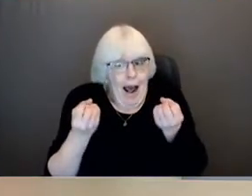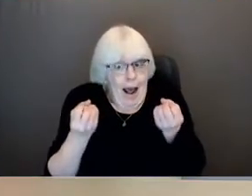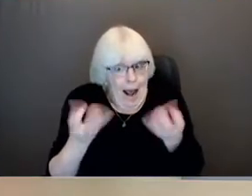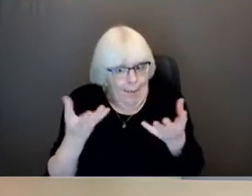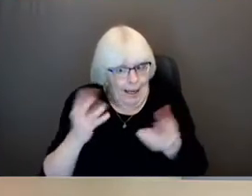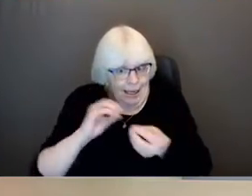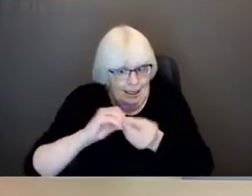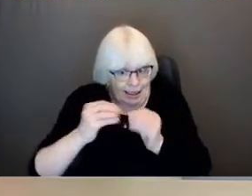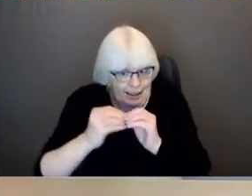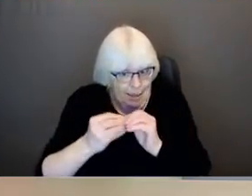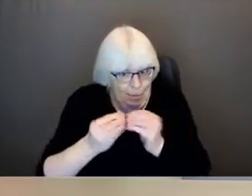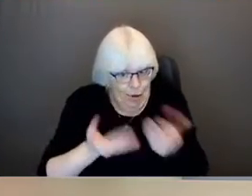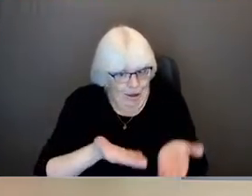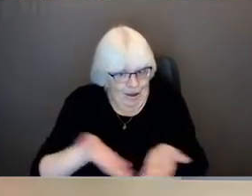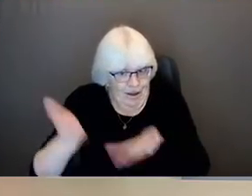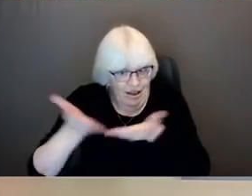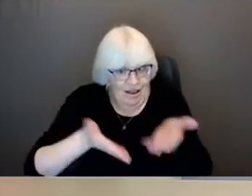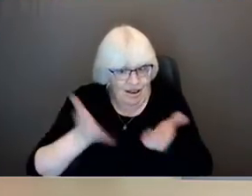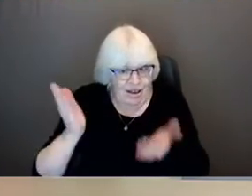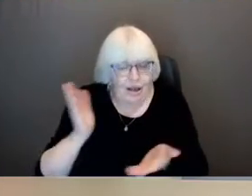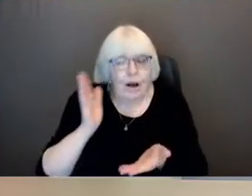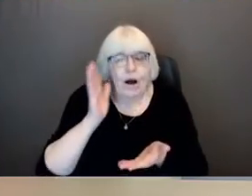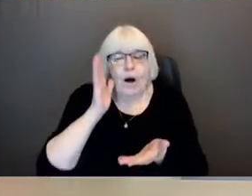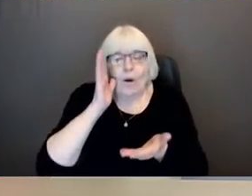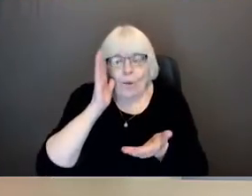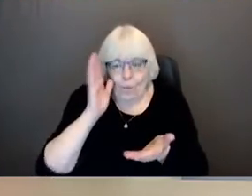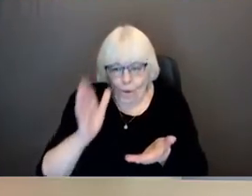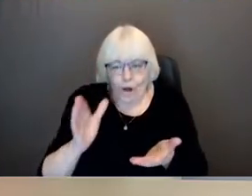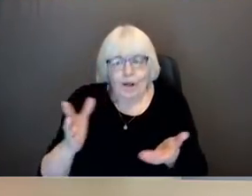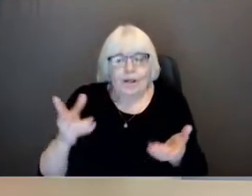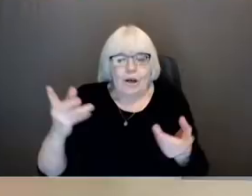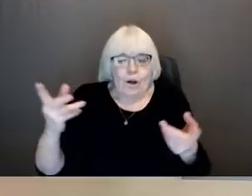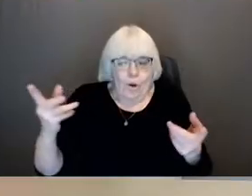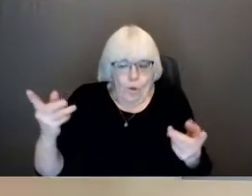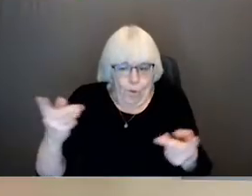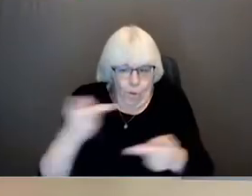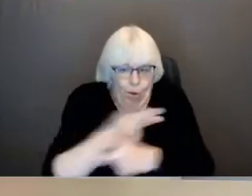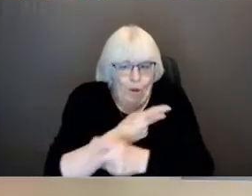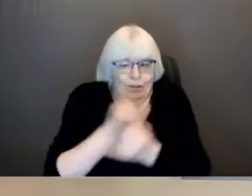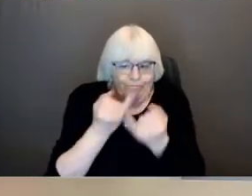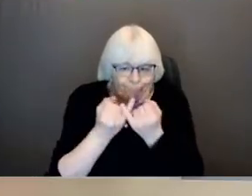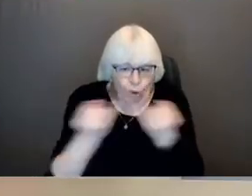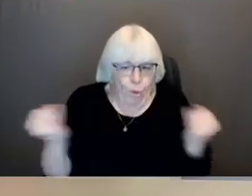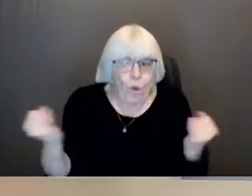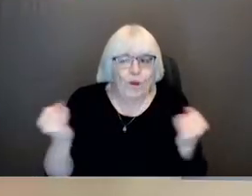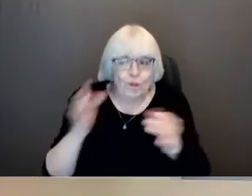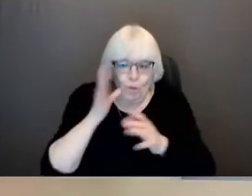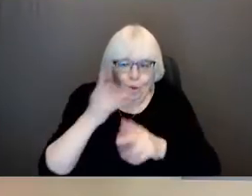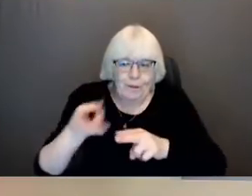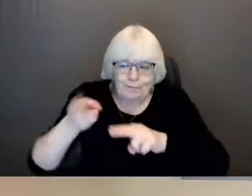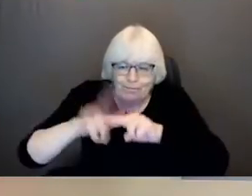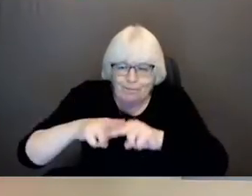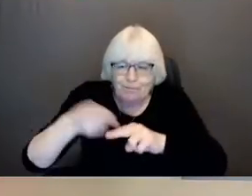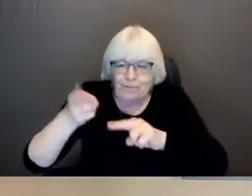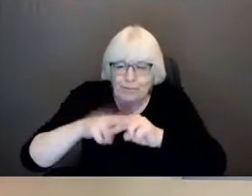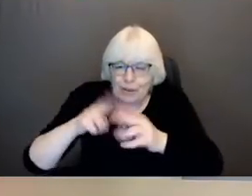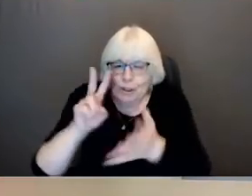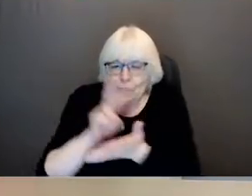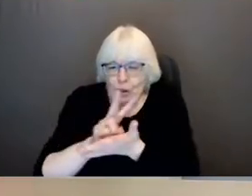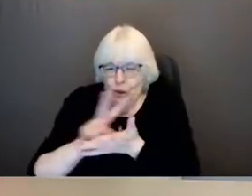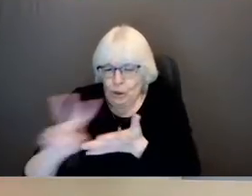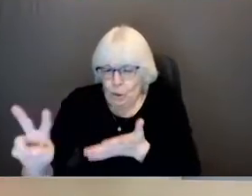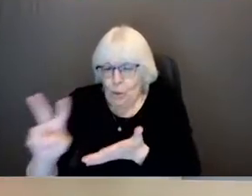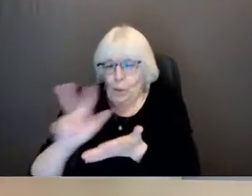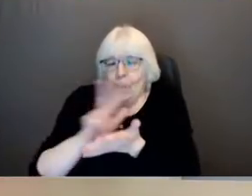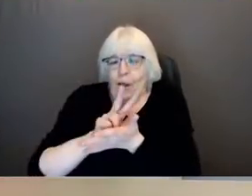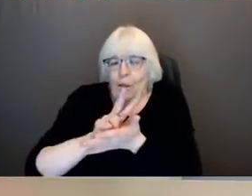number of cases, and I think that's why it's so critical we're doing everything we can in these next